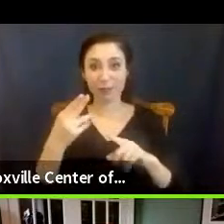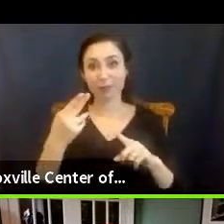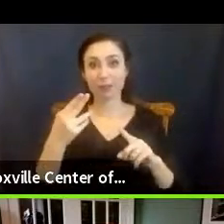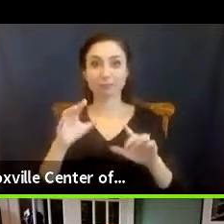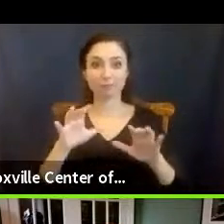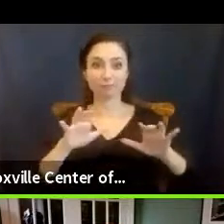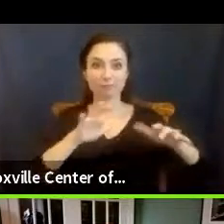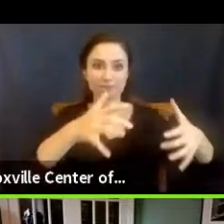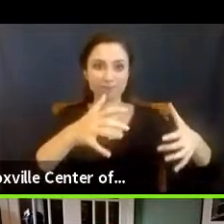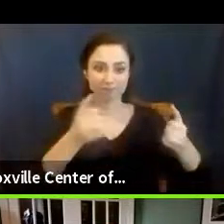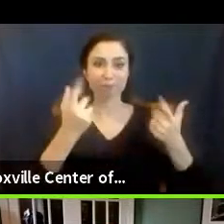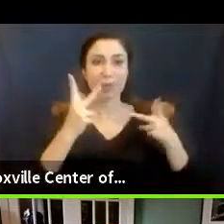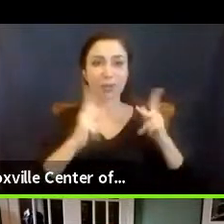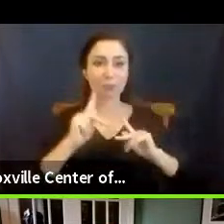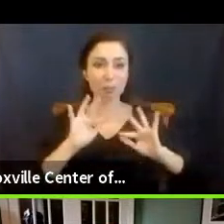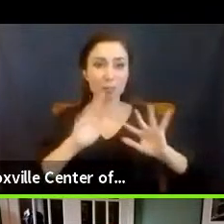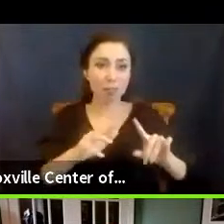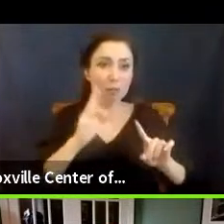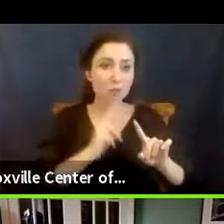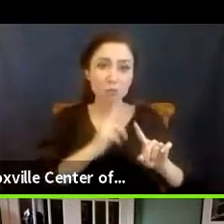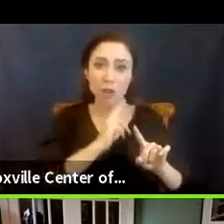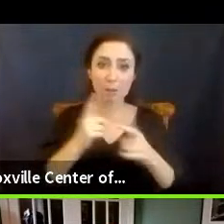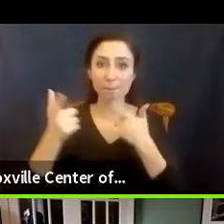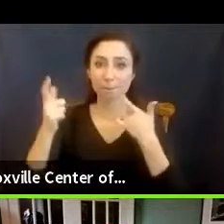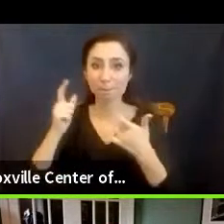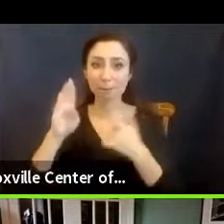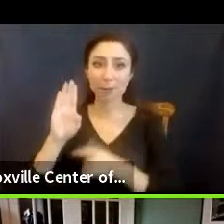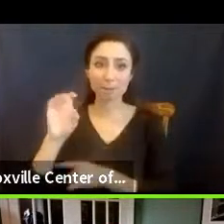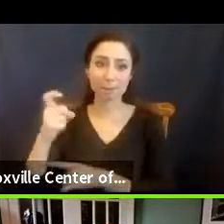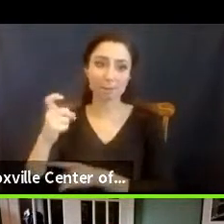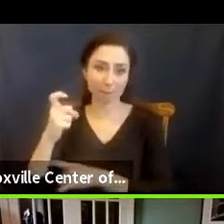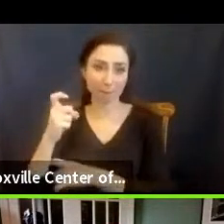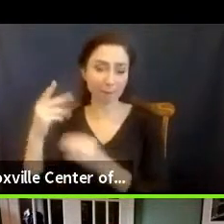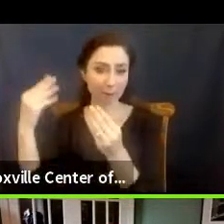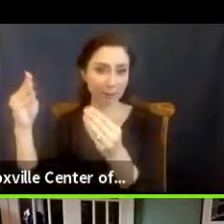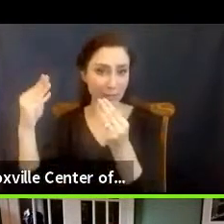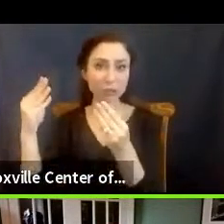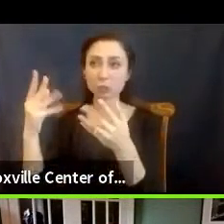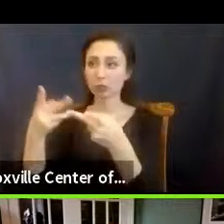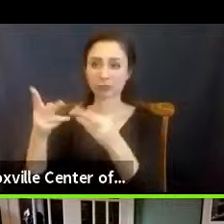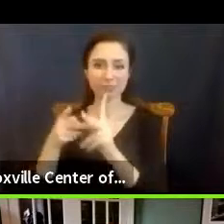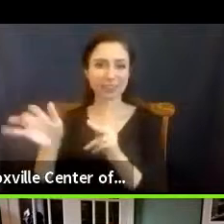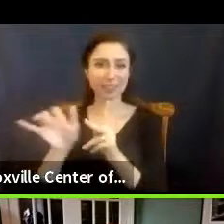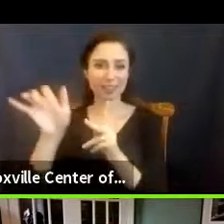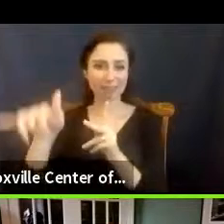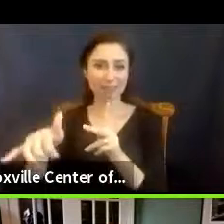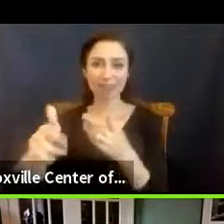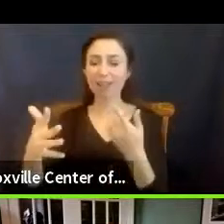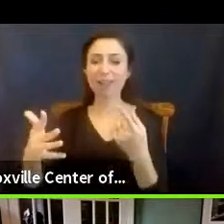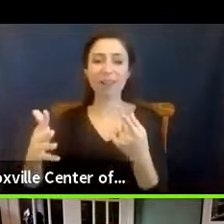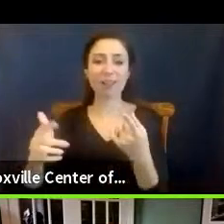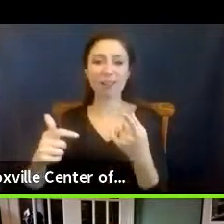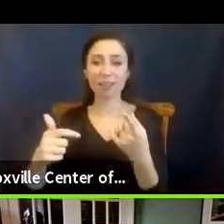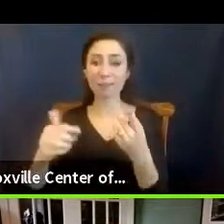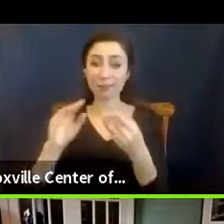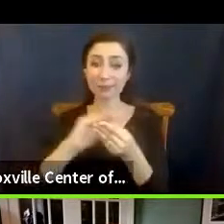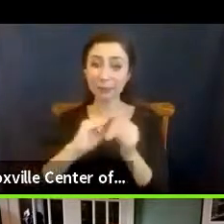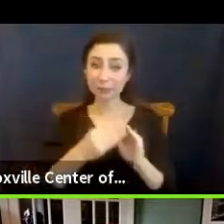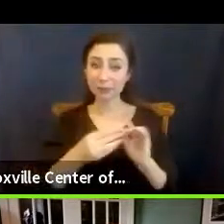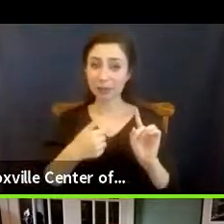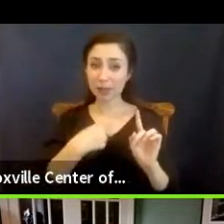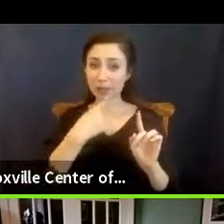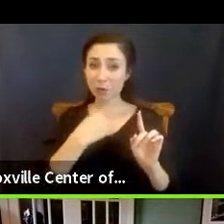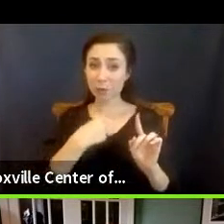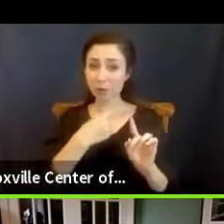restaurants, big box stores, any place like that? And just anecdotally, I was told by UTPD